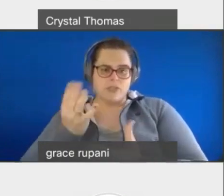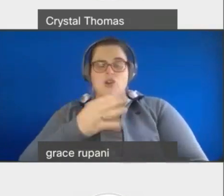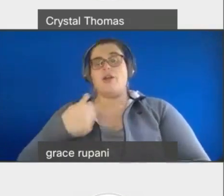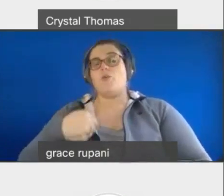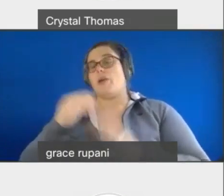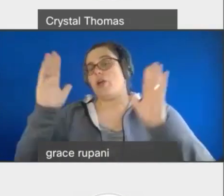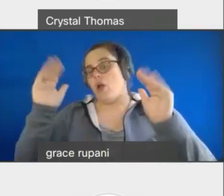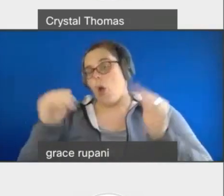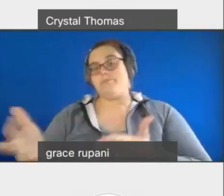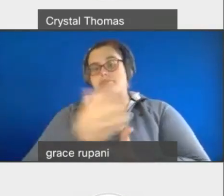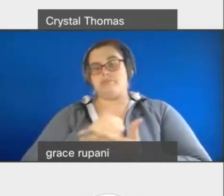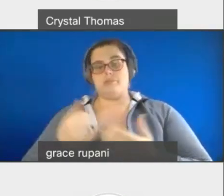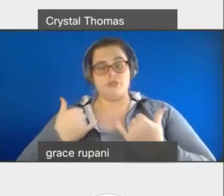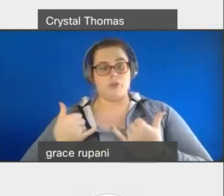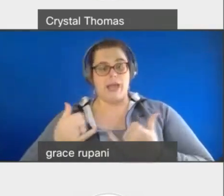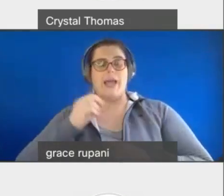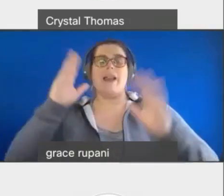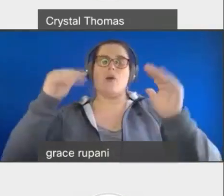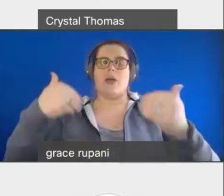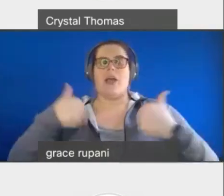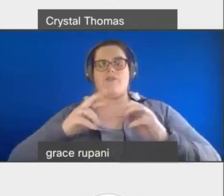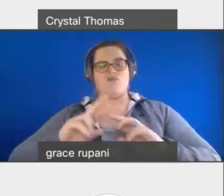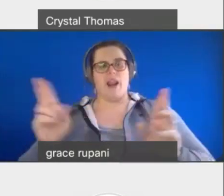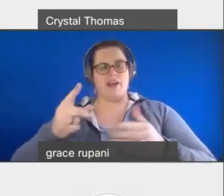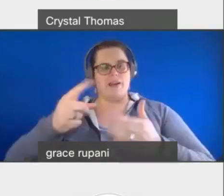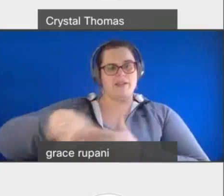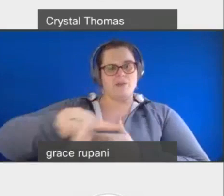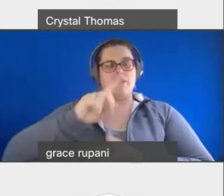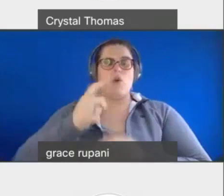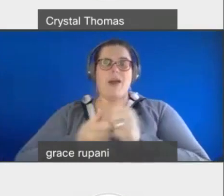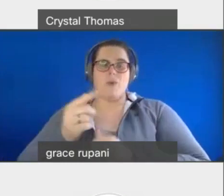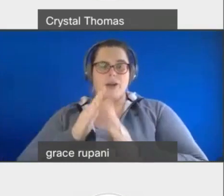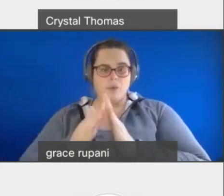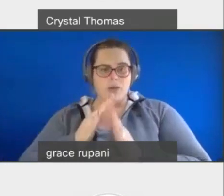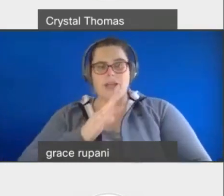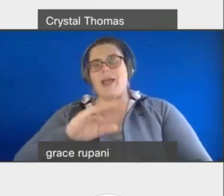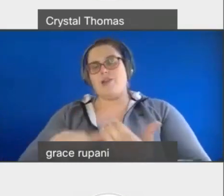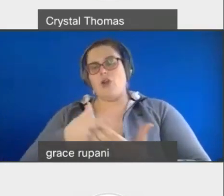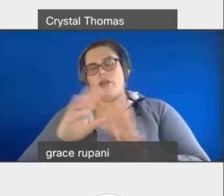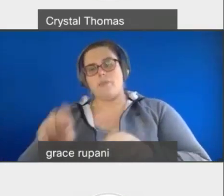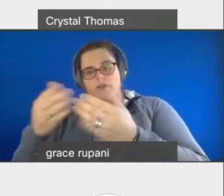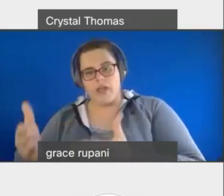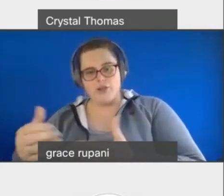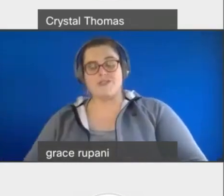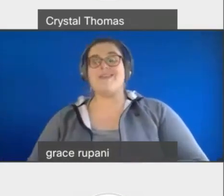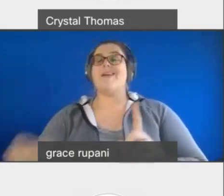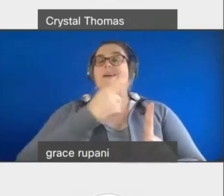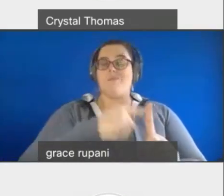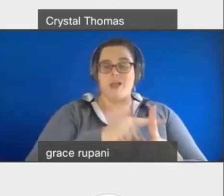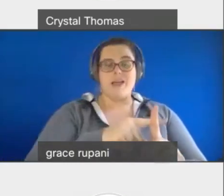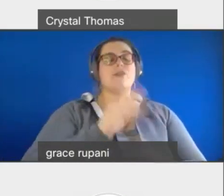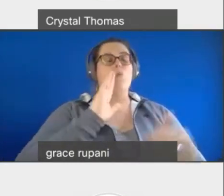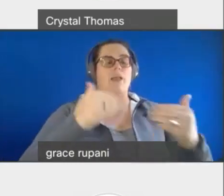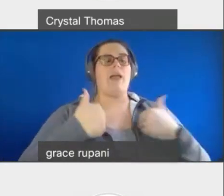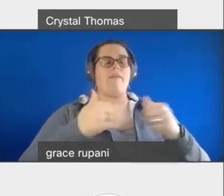and have that booklet out early next week to everyone in the community and to all providers. In addition, we will be providing a full list and